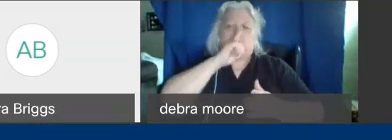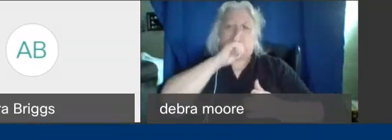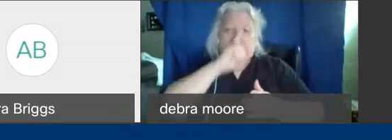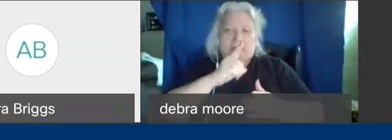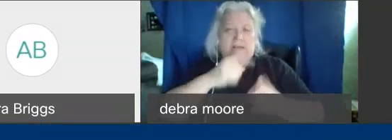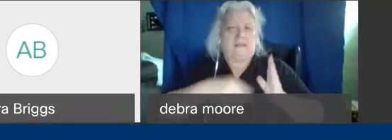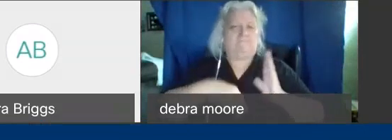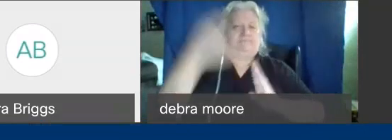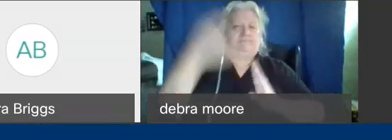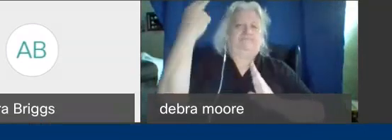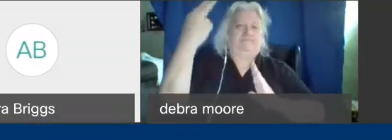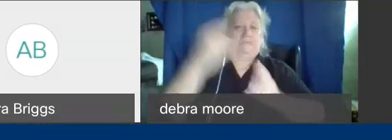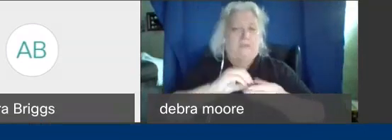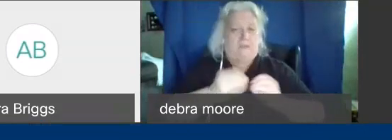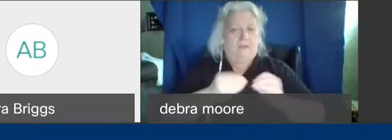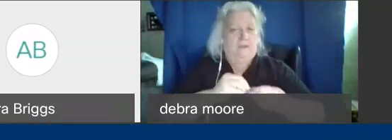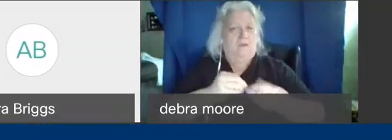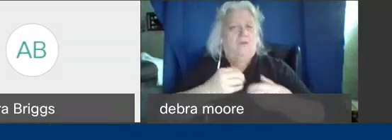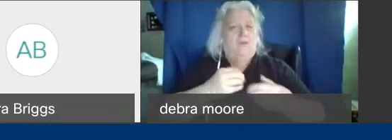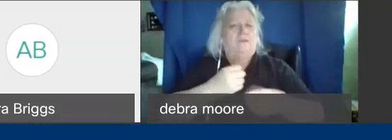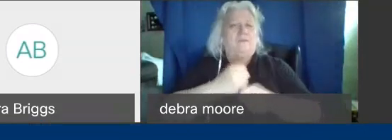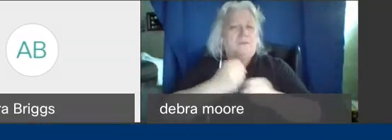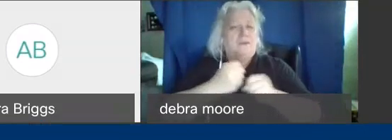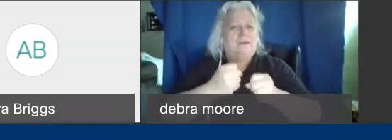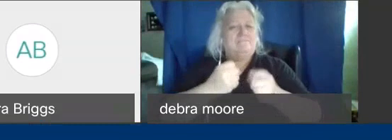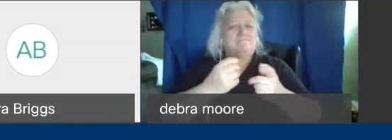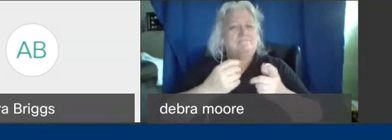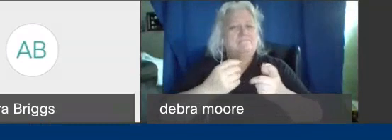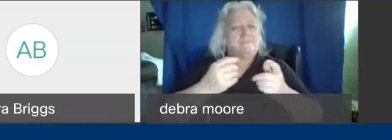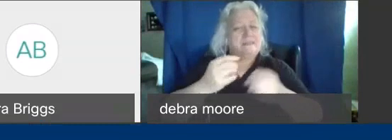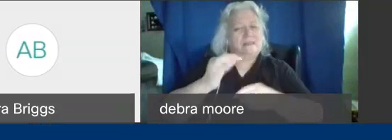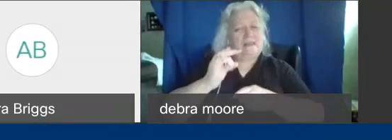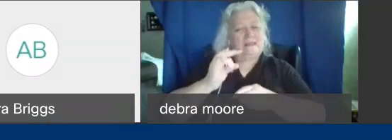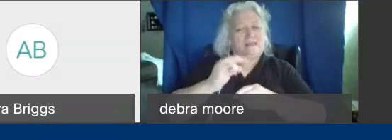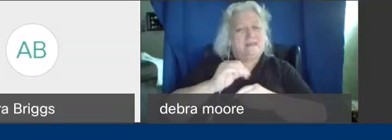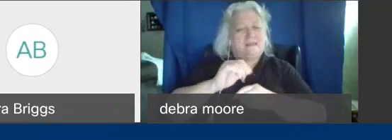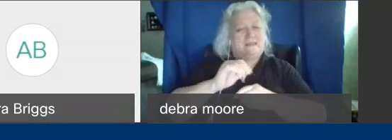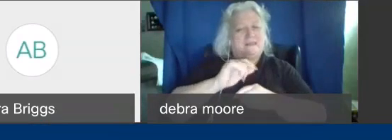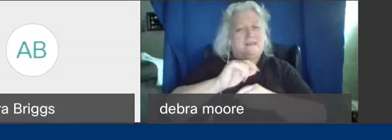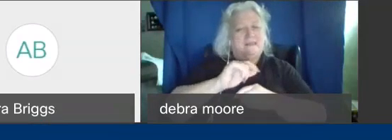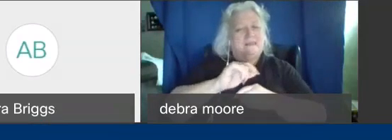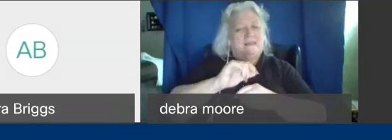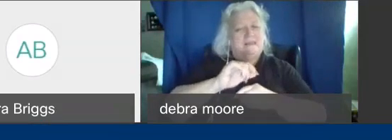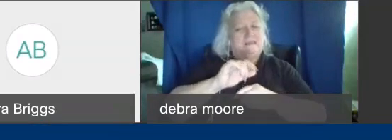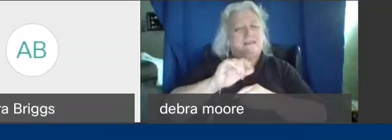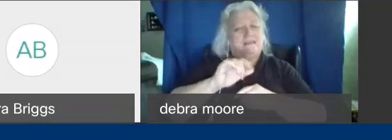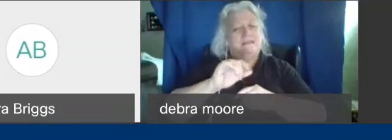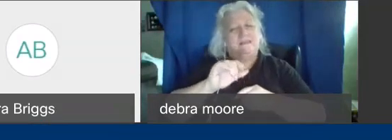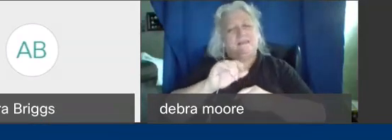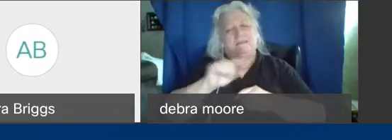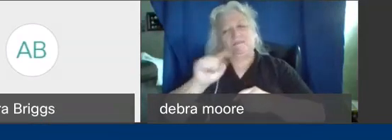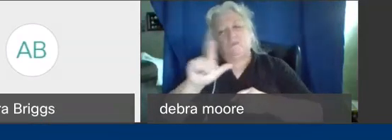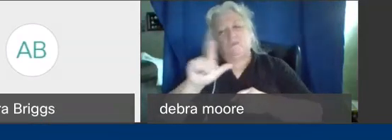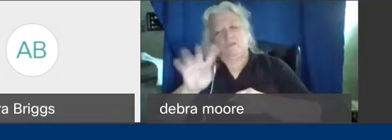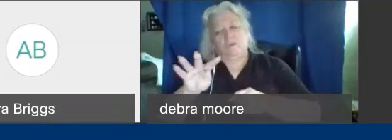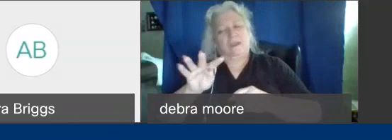drug overdose deaths don't break it down between 19 and 24, but these are just a few statistics about why alcohol and illegal